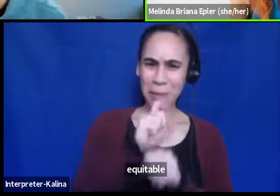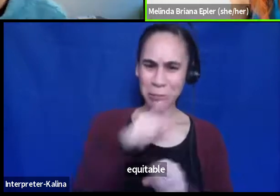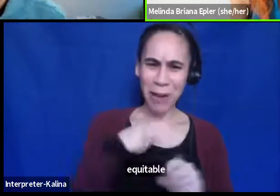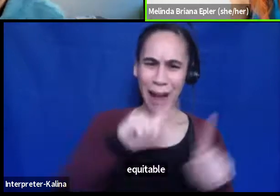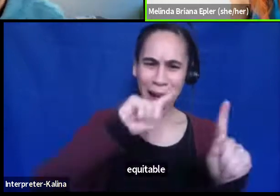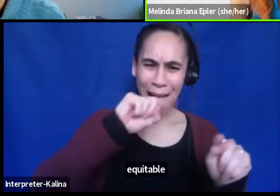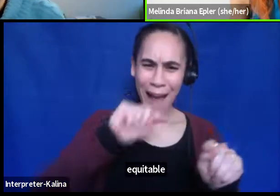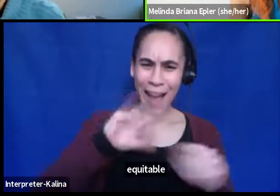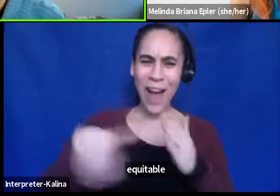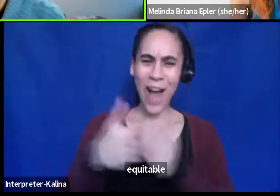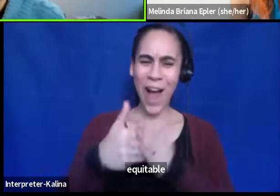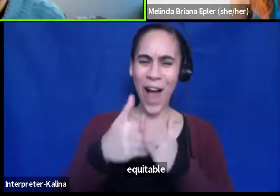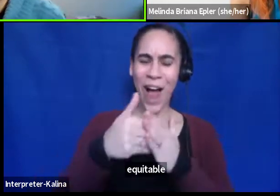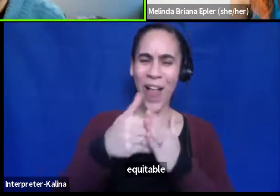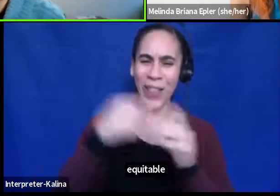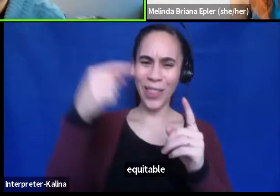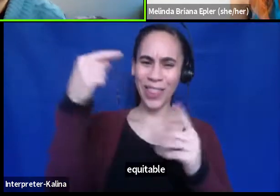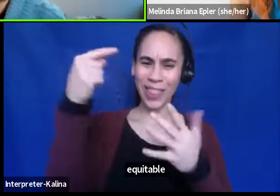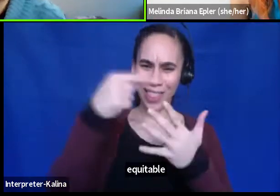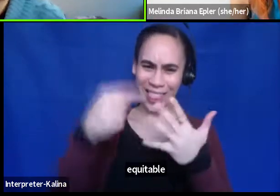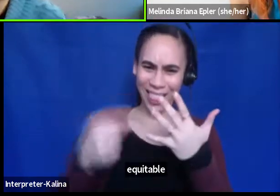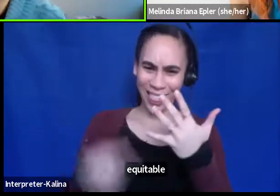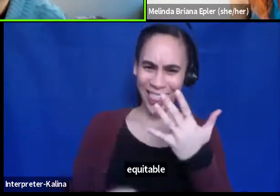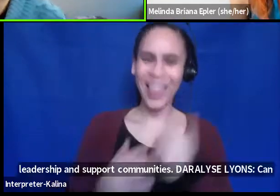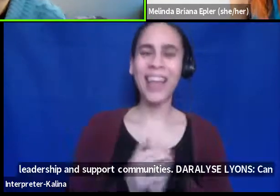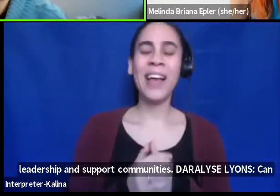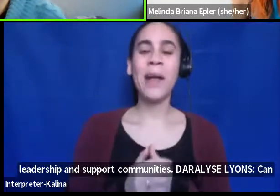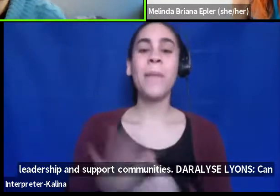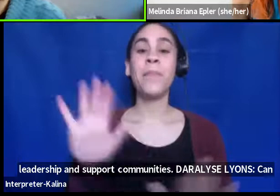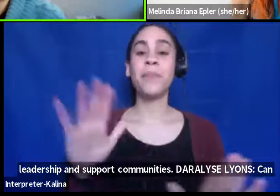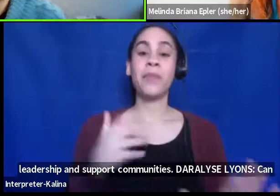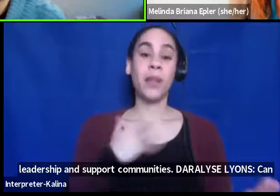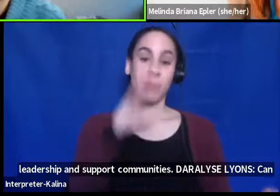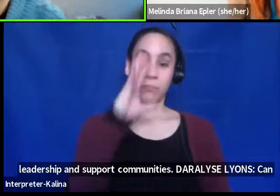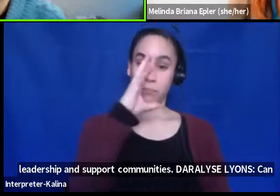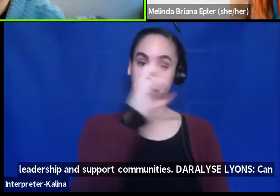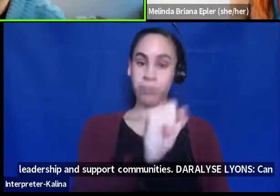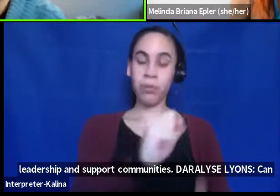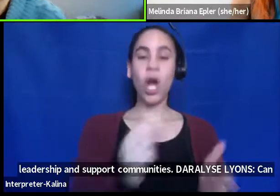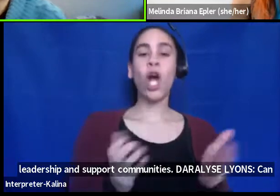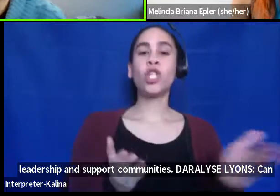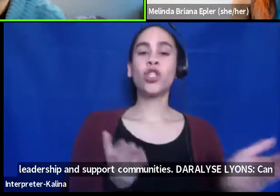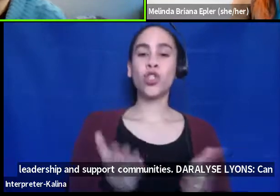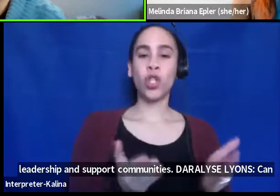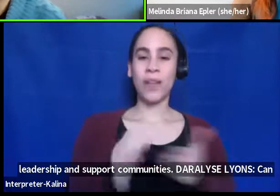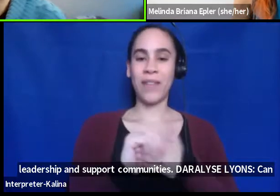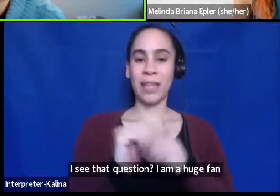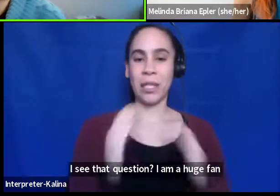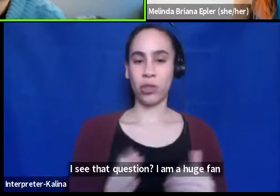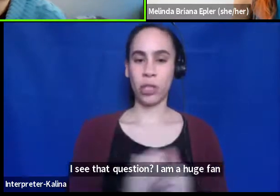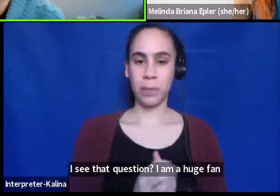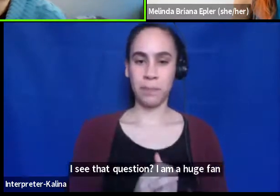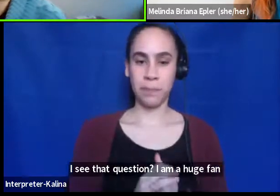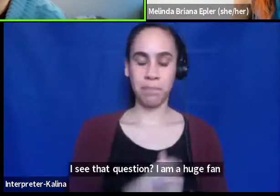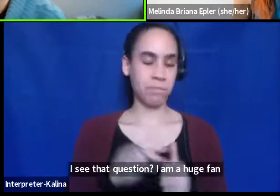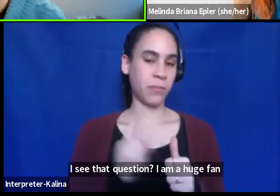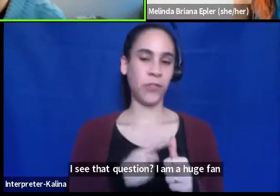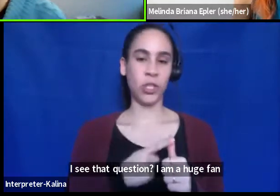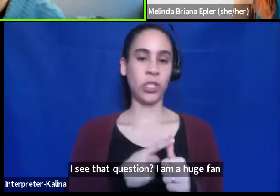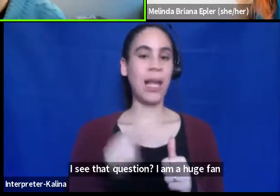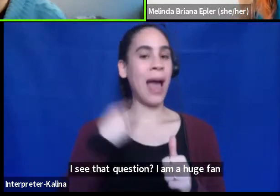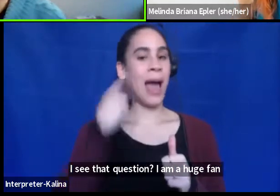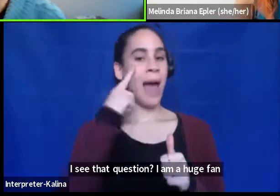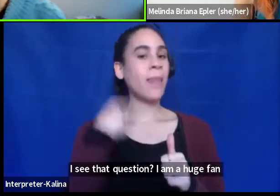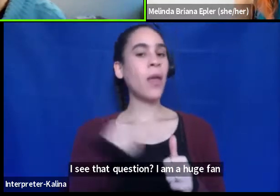points. So I'm a huge fan of servant leadership. First and foremost, I think that really we need